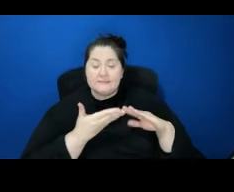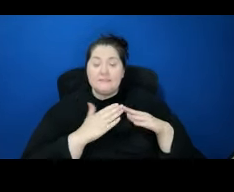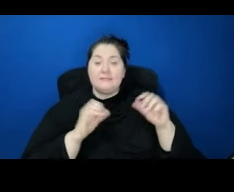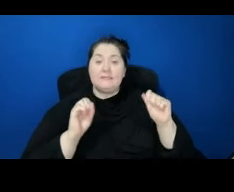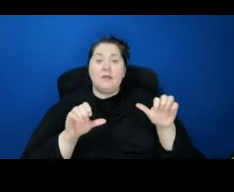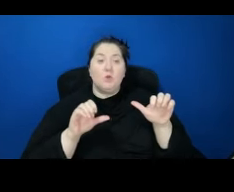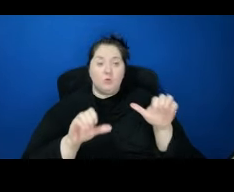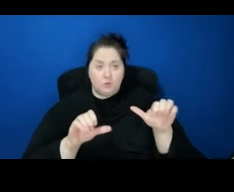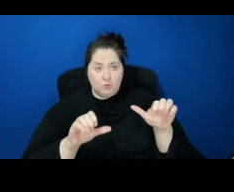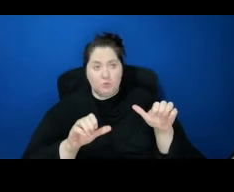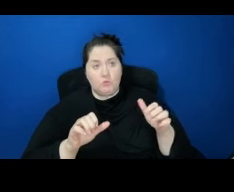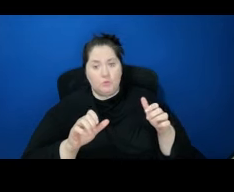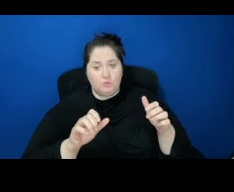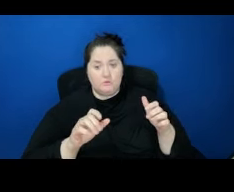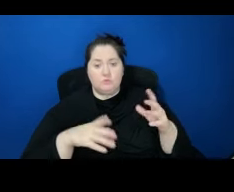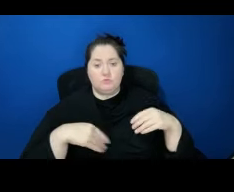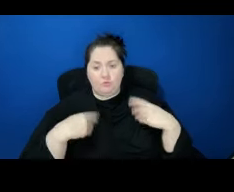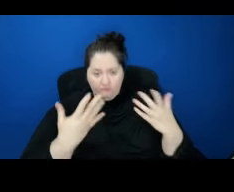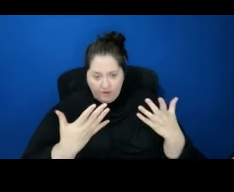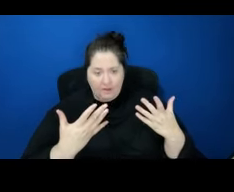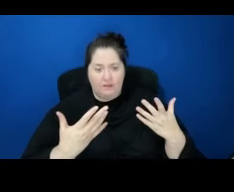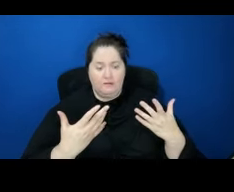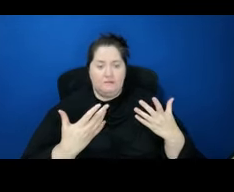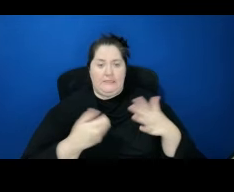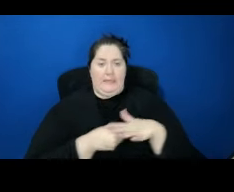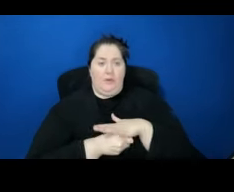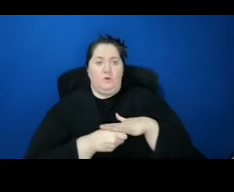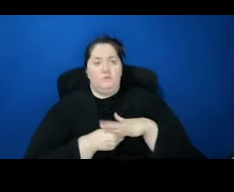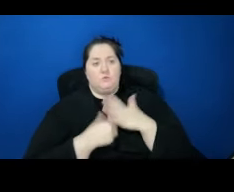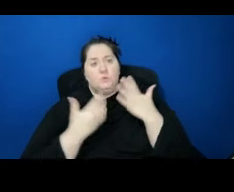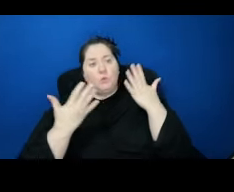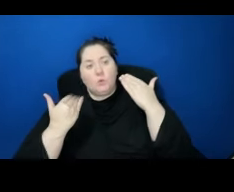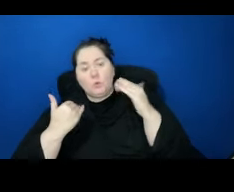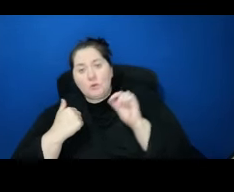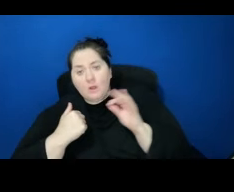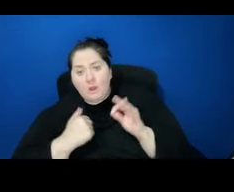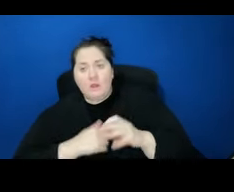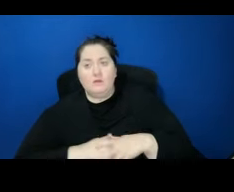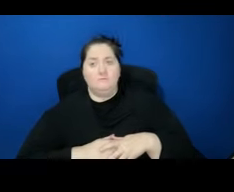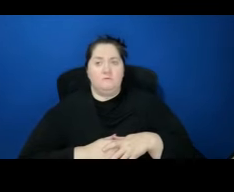to provide areas to cool off